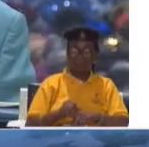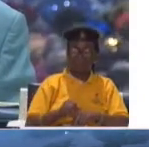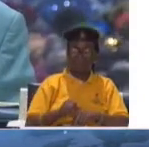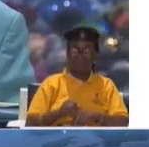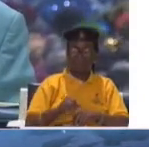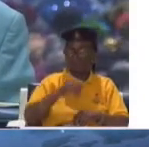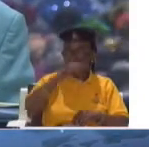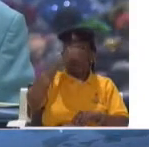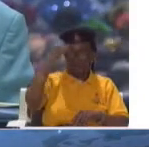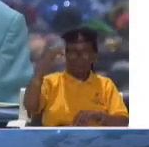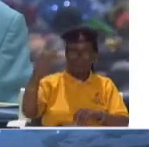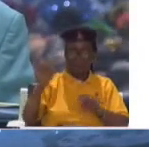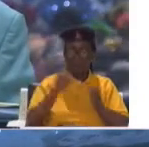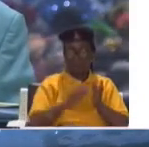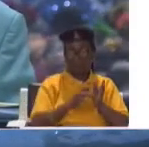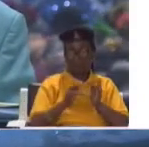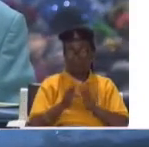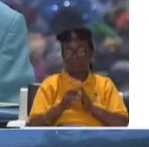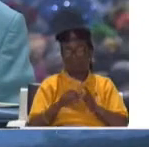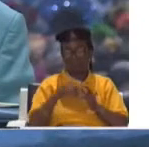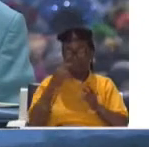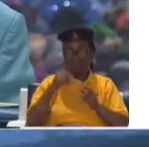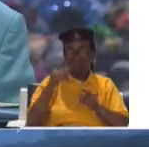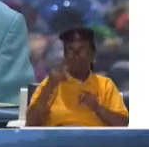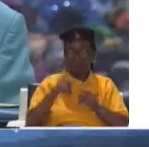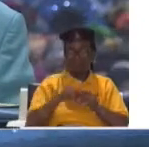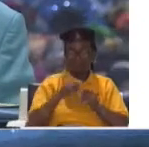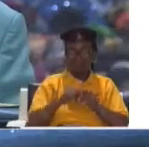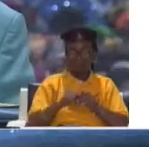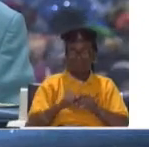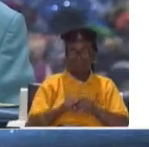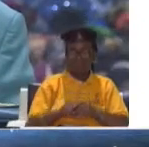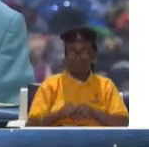Because the Bible says, those who are wise will inherit glory.